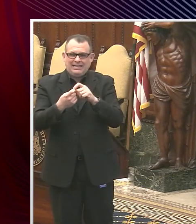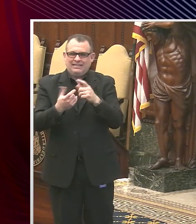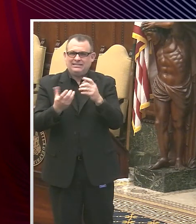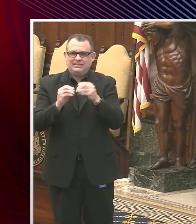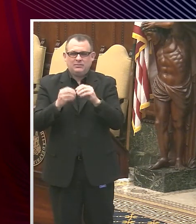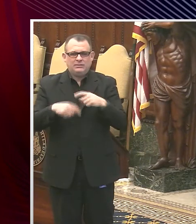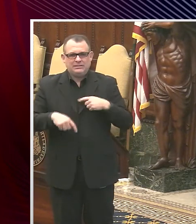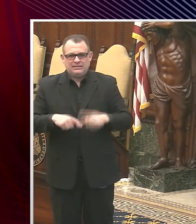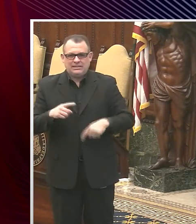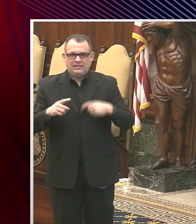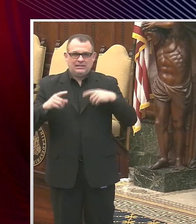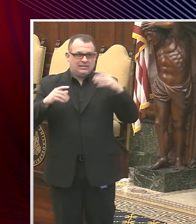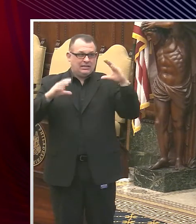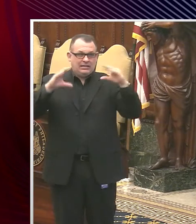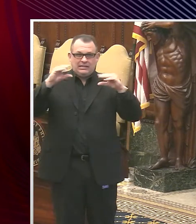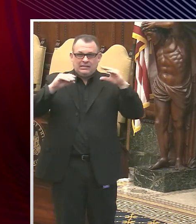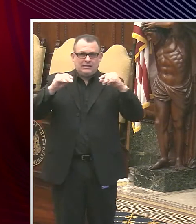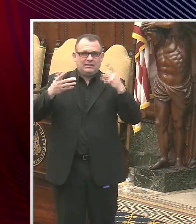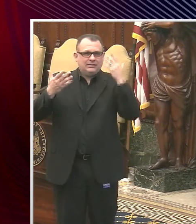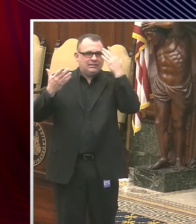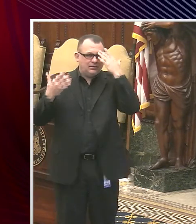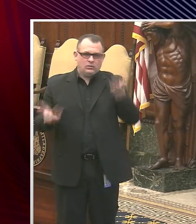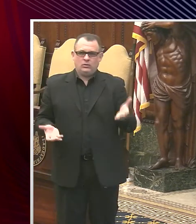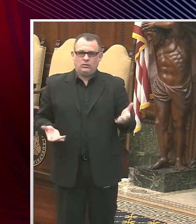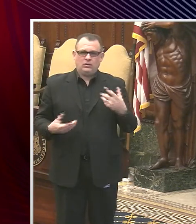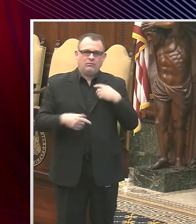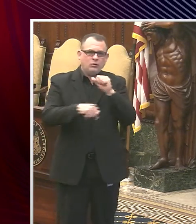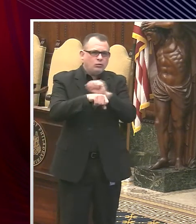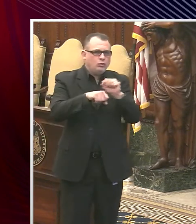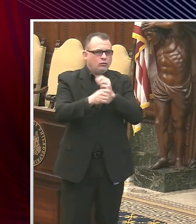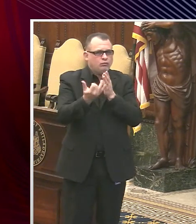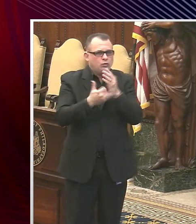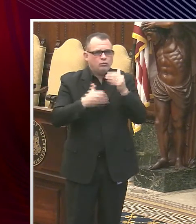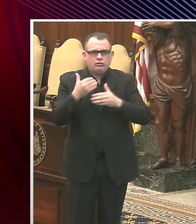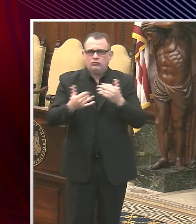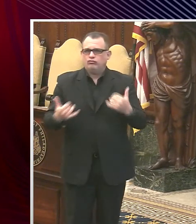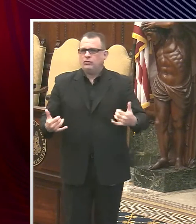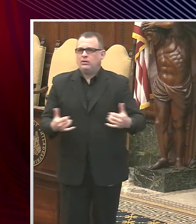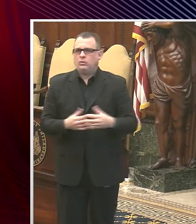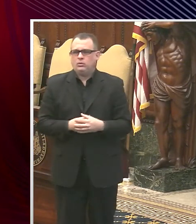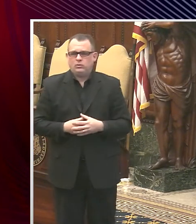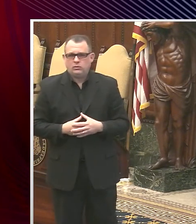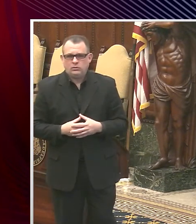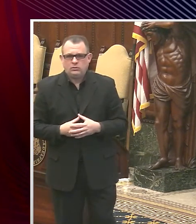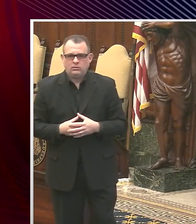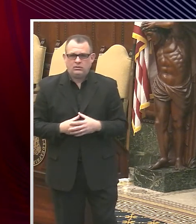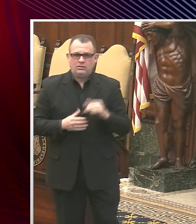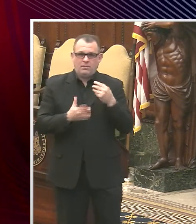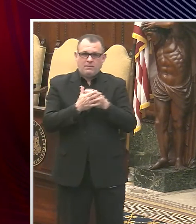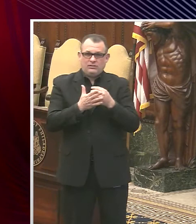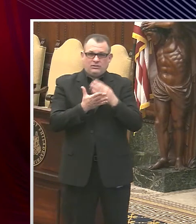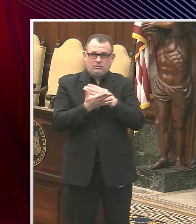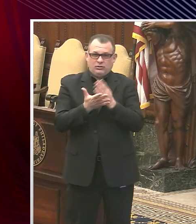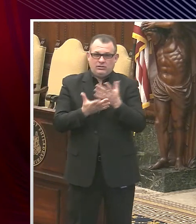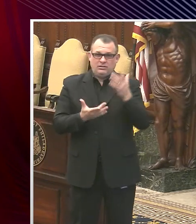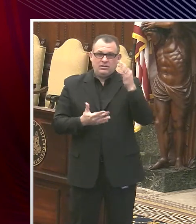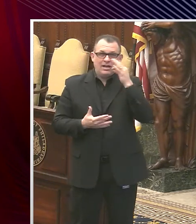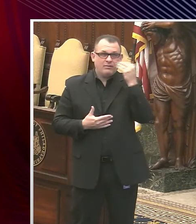about, but we are working through that process. And by the time we submit the budget in April 15th, we'll have